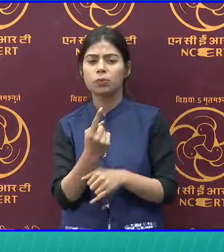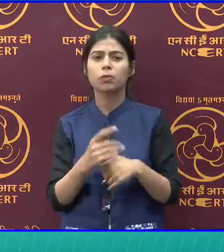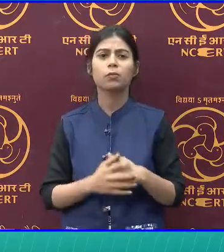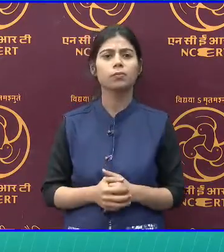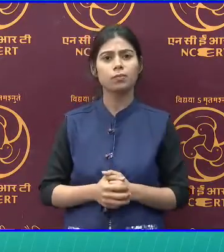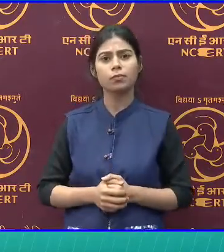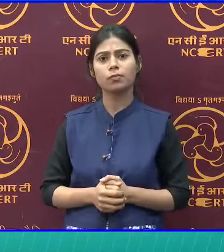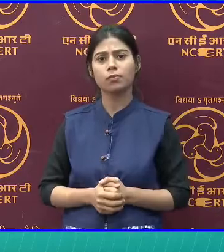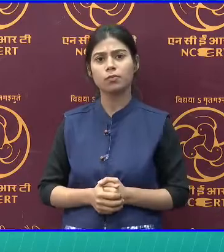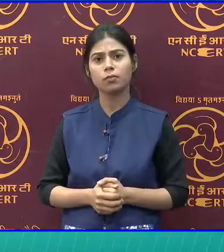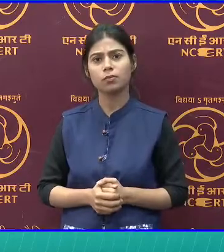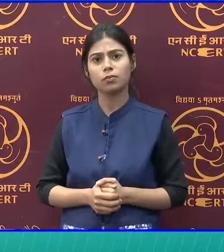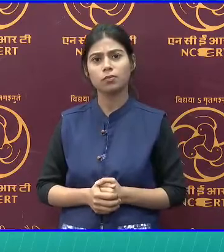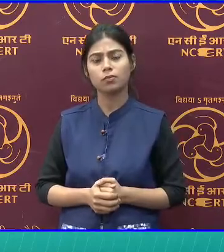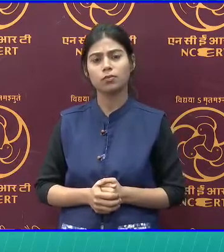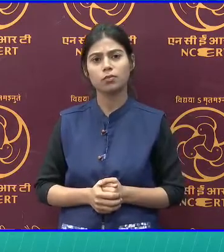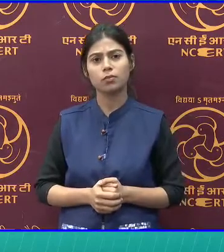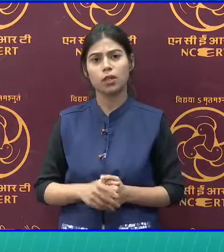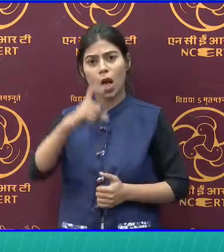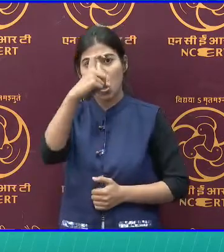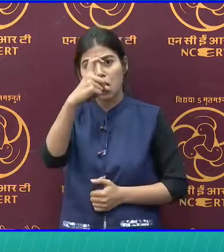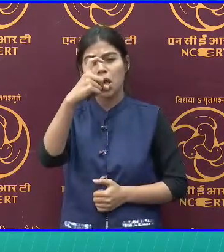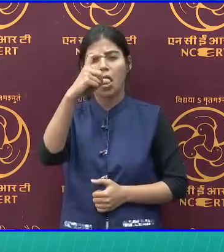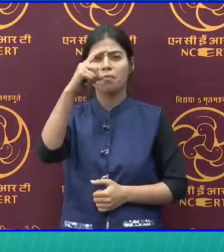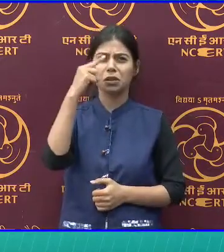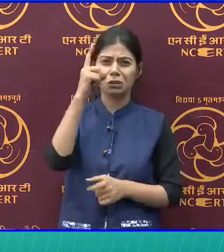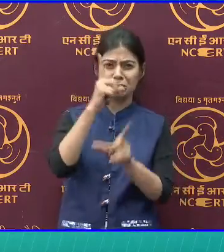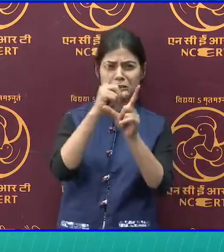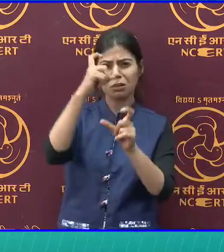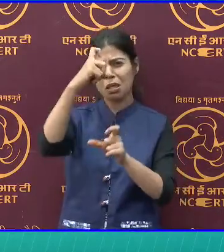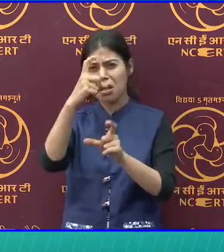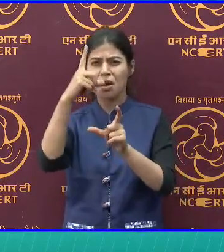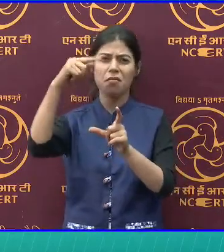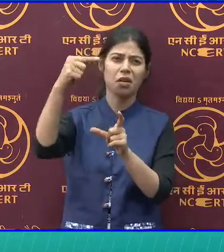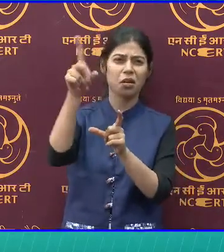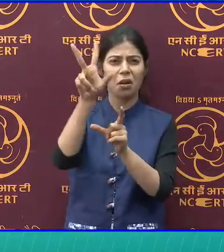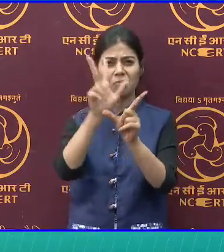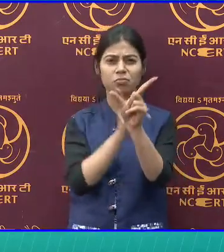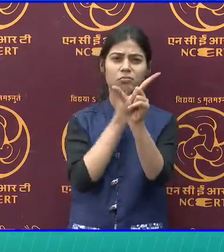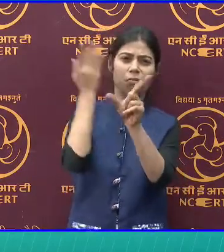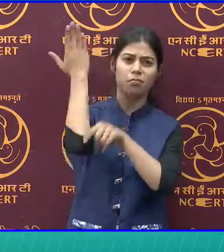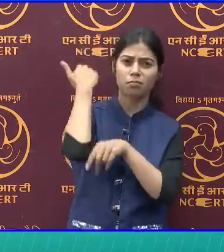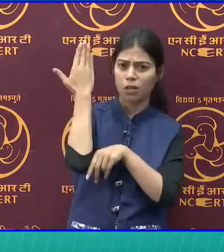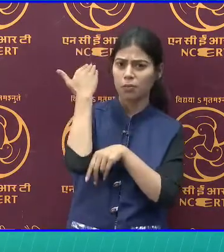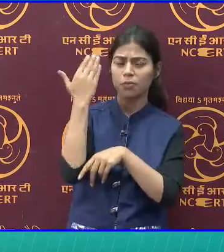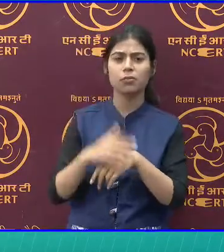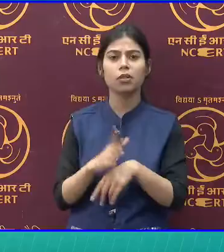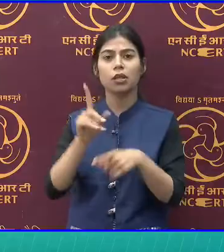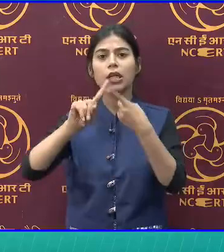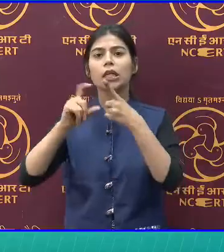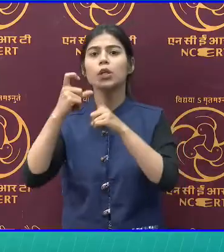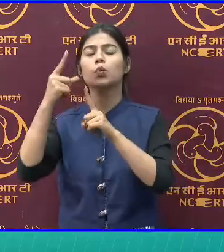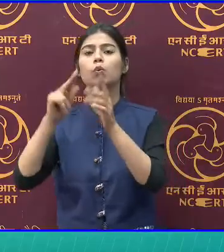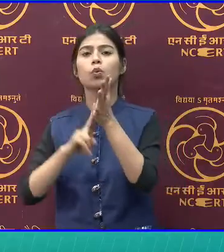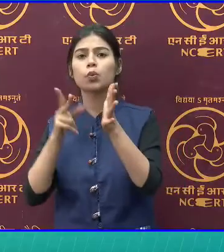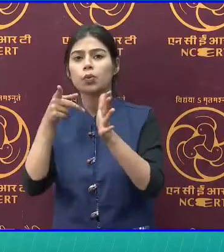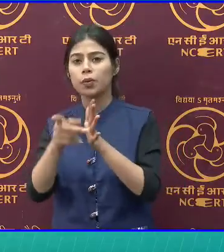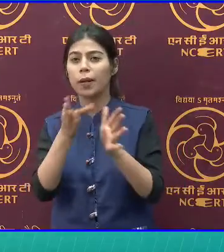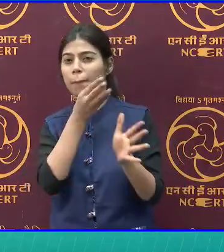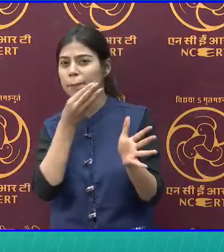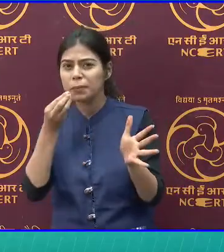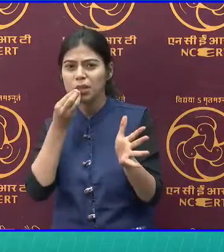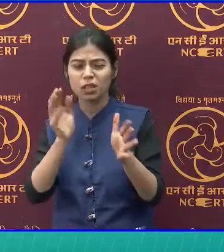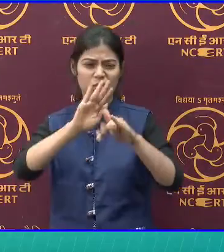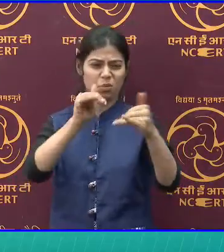life around us. We know that the 70-80 years before, if you look at economists, they said that please don't introduce